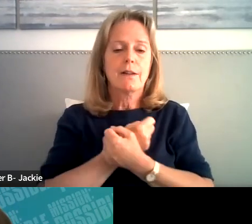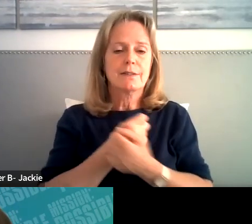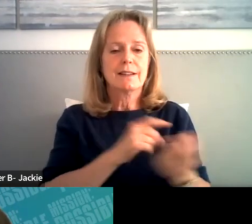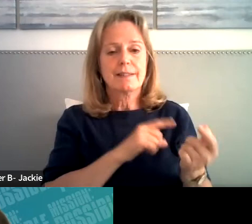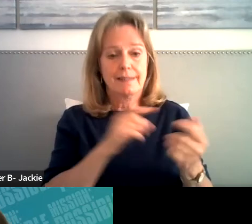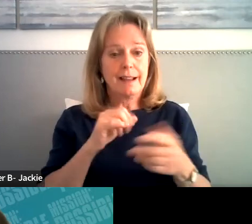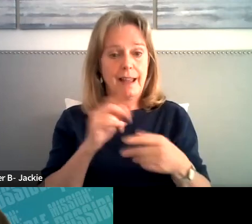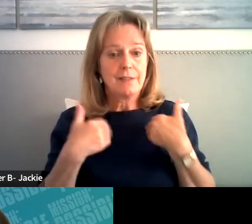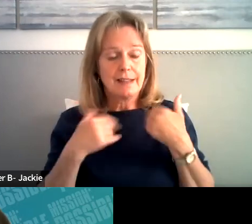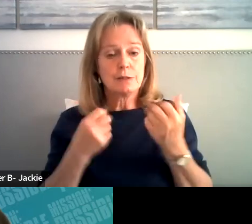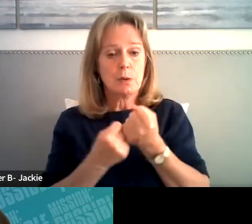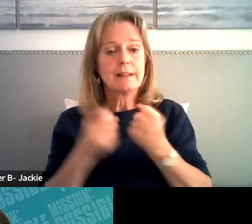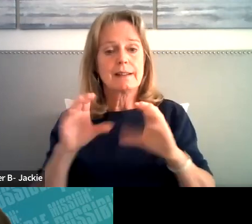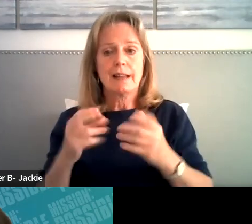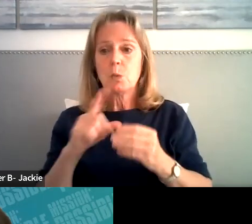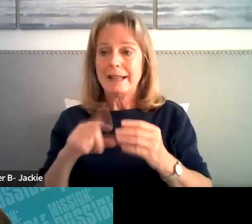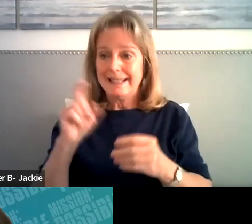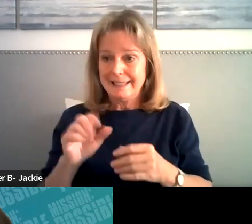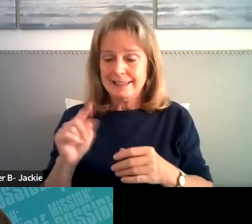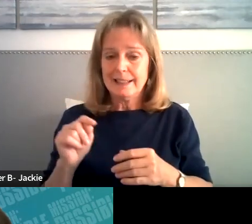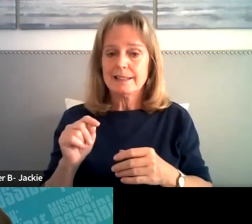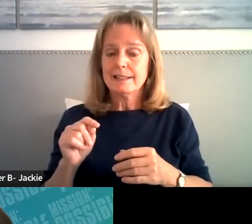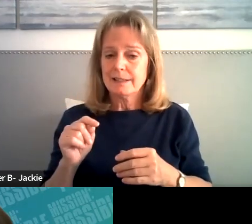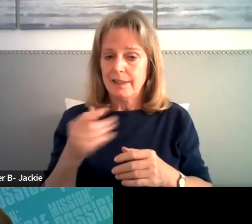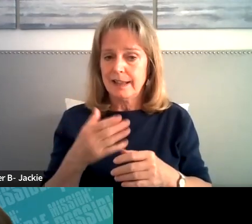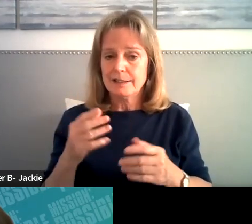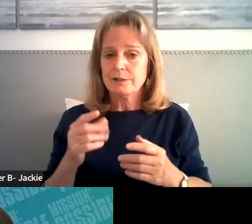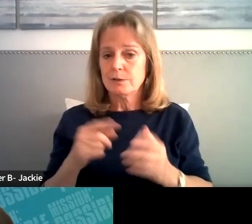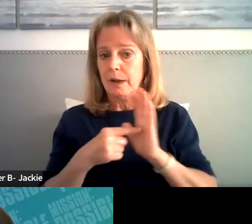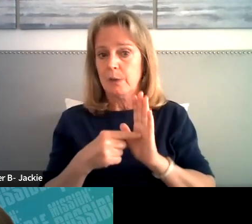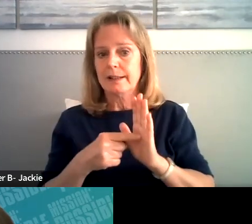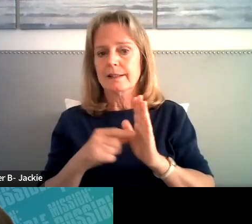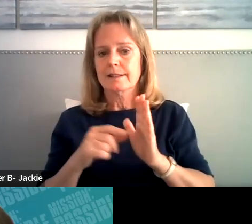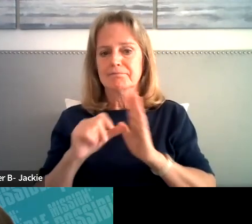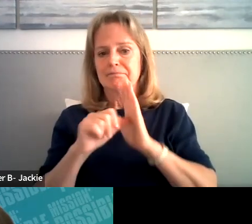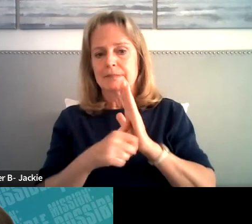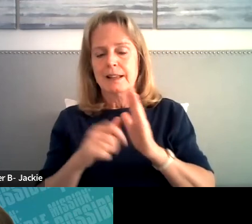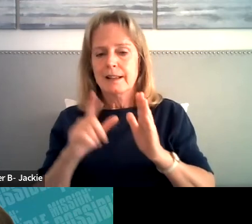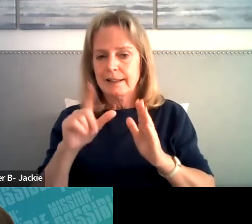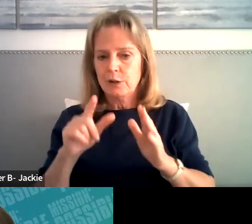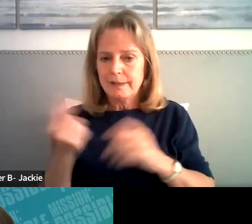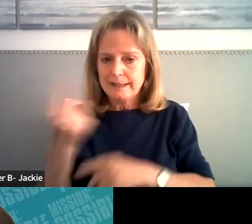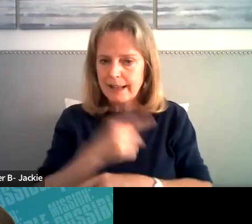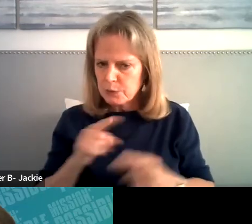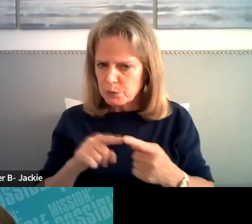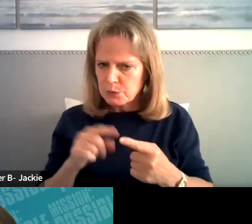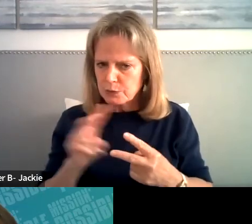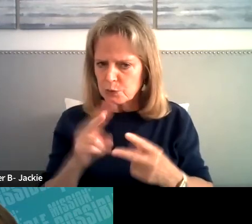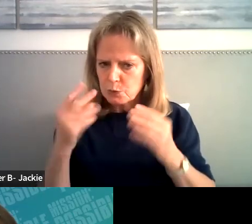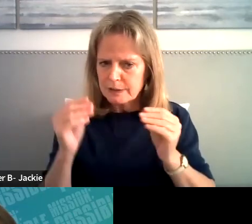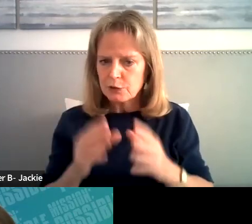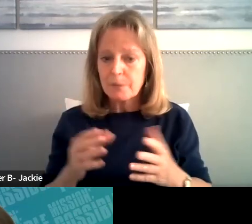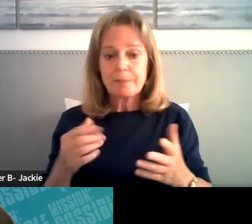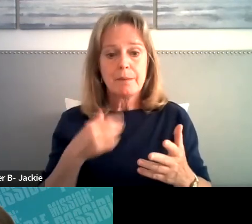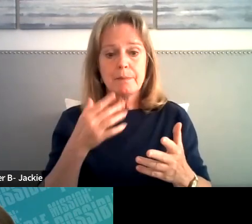in the class when he needs it versus being pulled out later in the day to go over material. So I've been